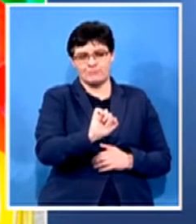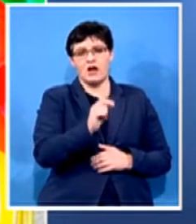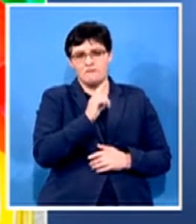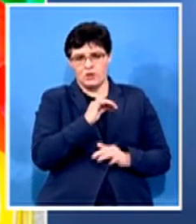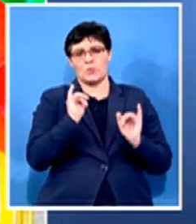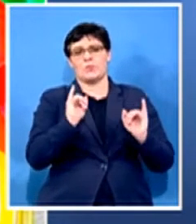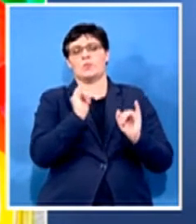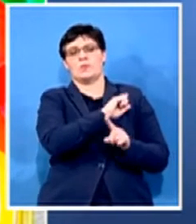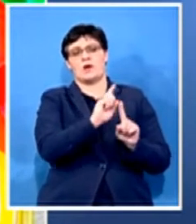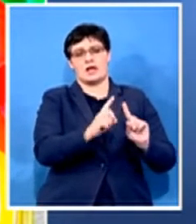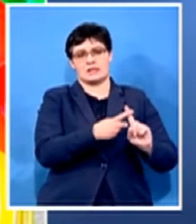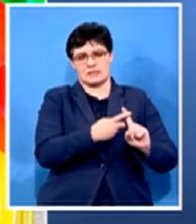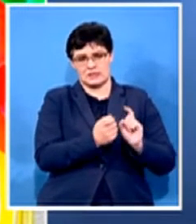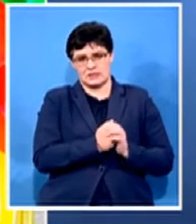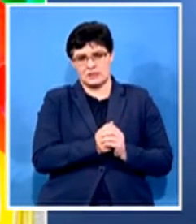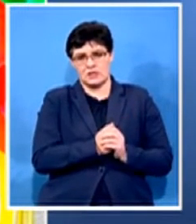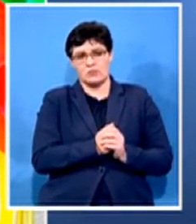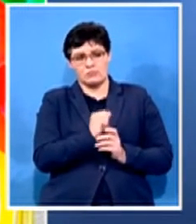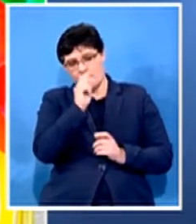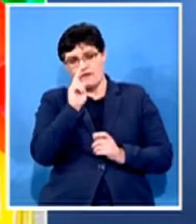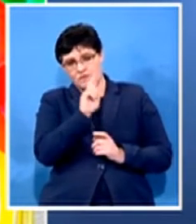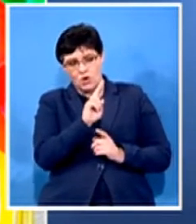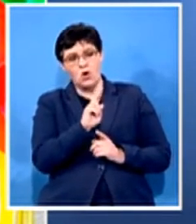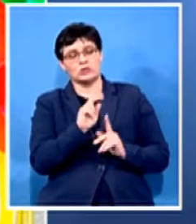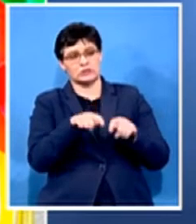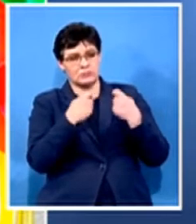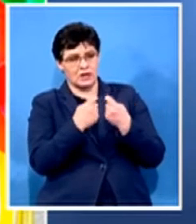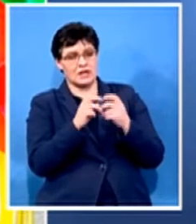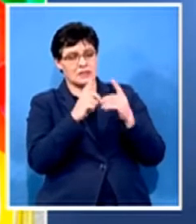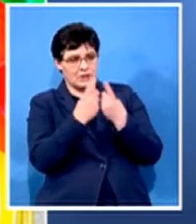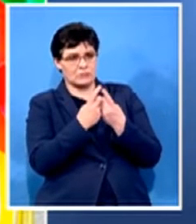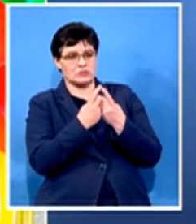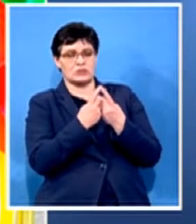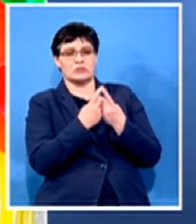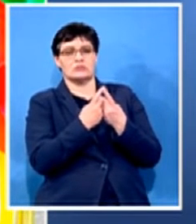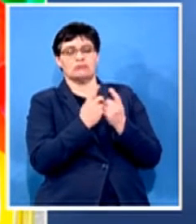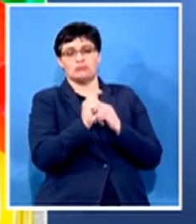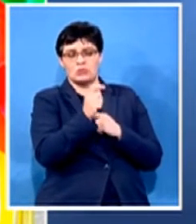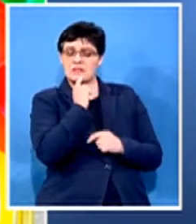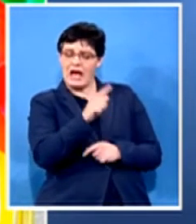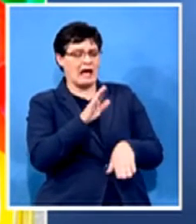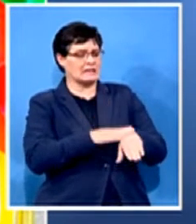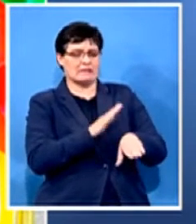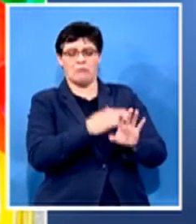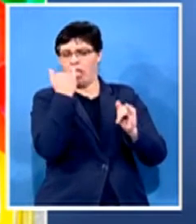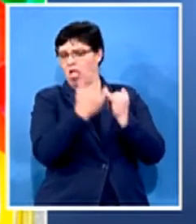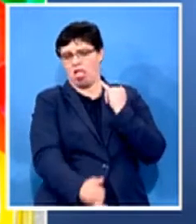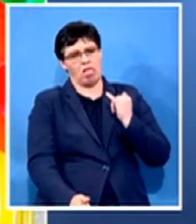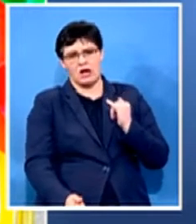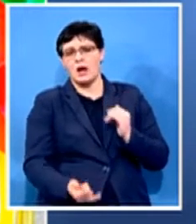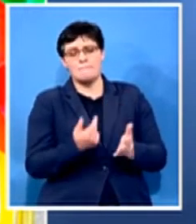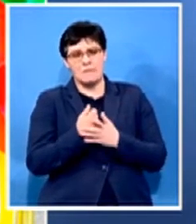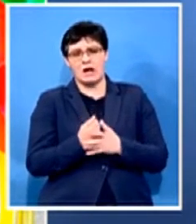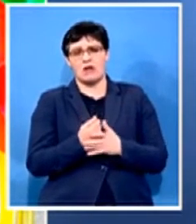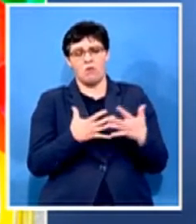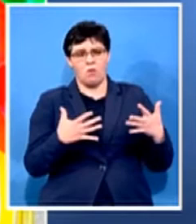view at the Department of Transport that these were untimely deaths, and that no doubt they've left a huge void in the lives of many people.